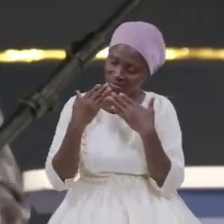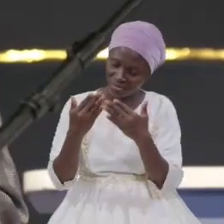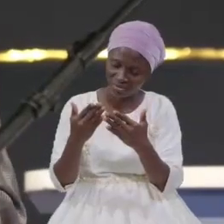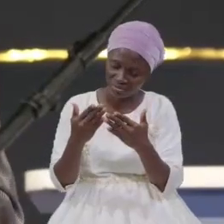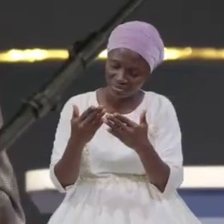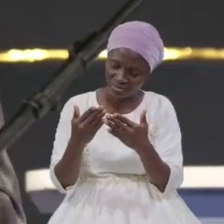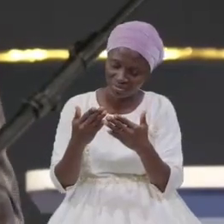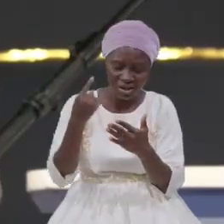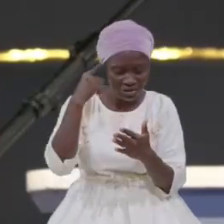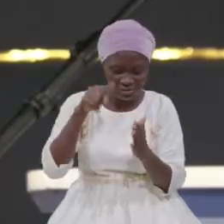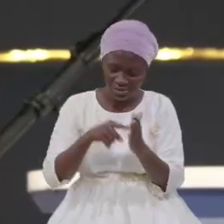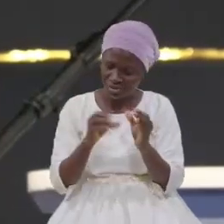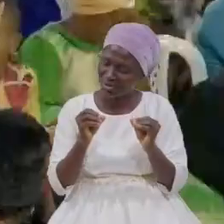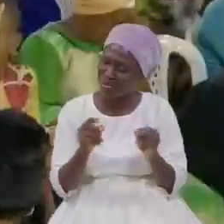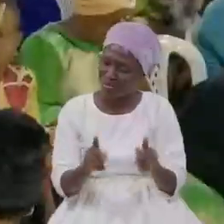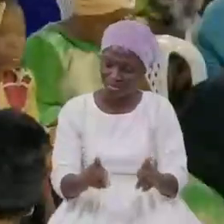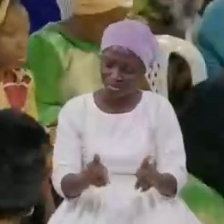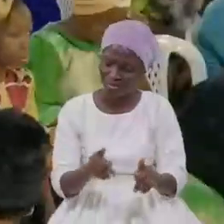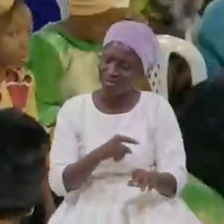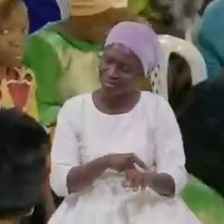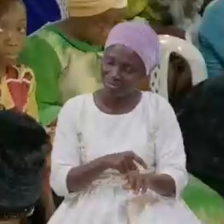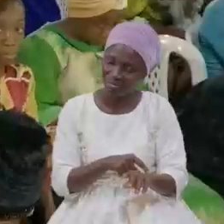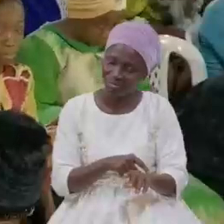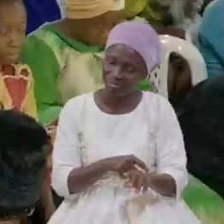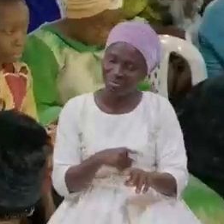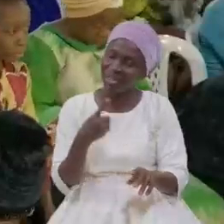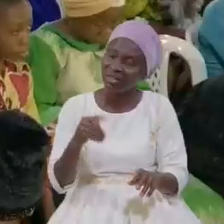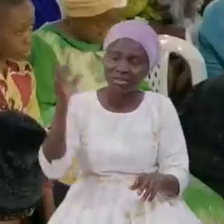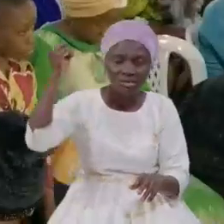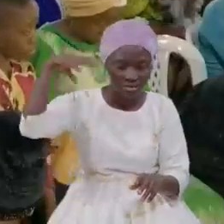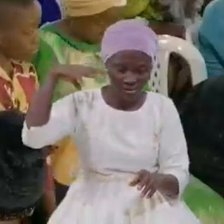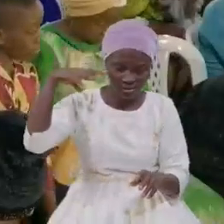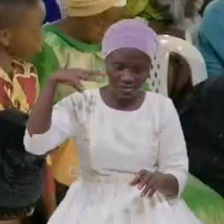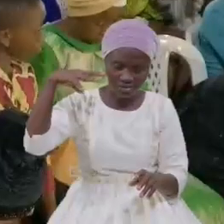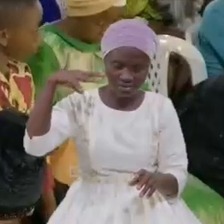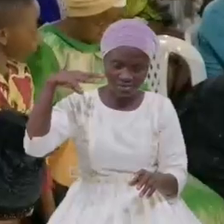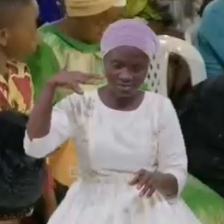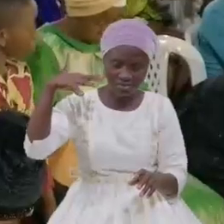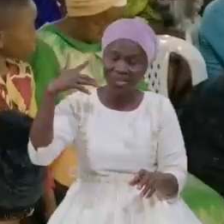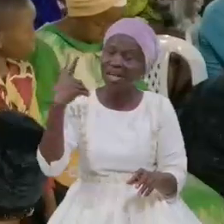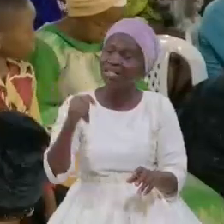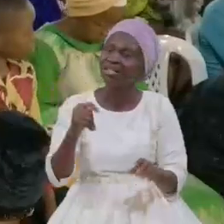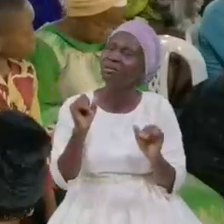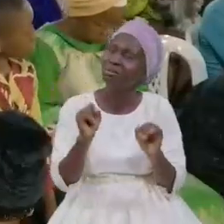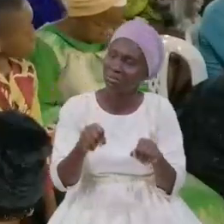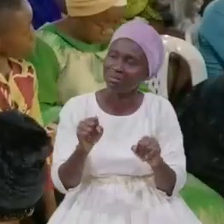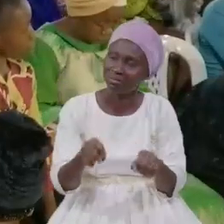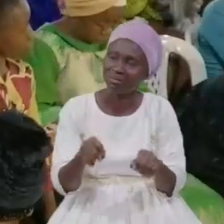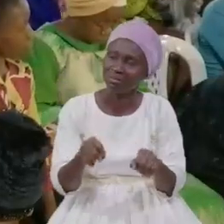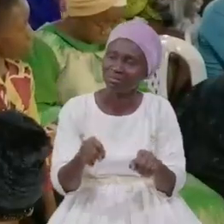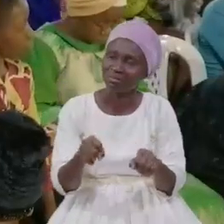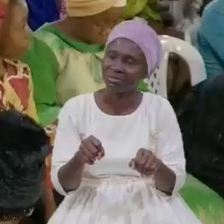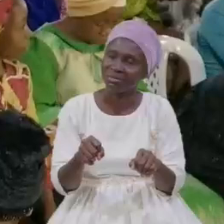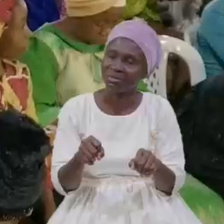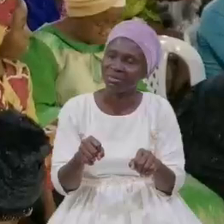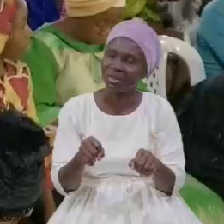the chance, the grace, the possibility, I can still be